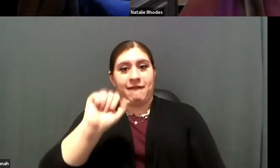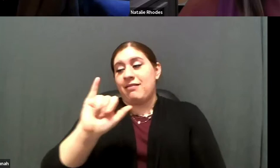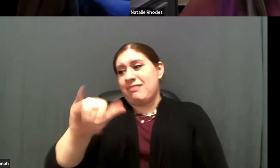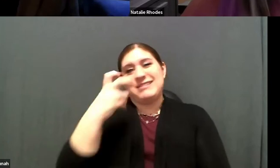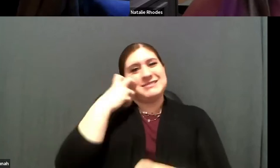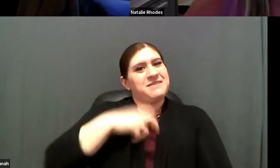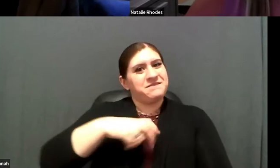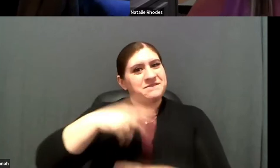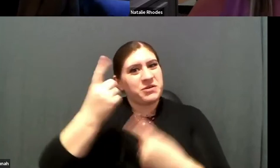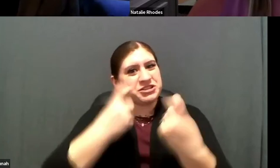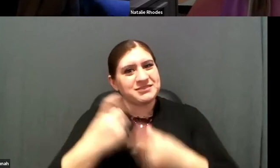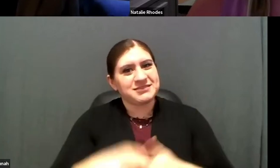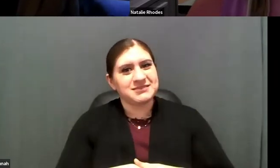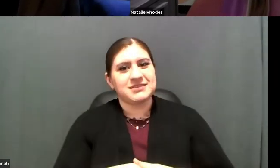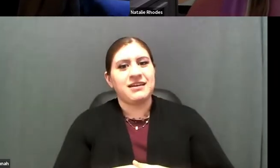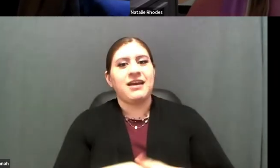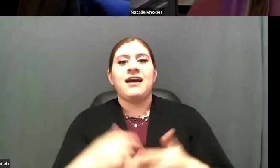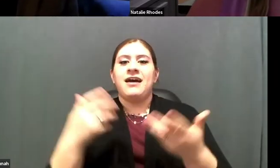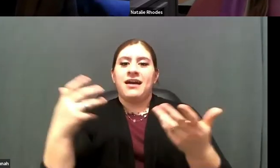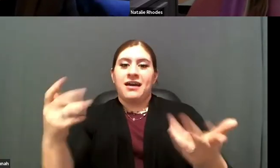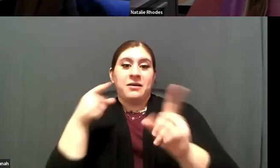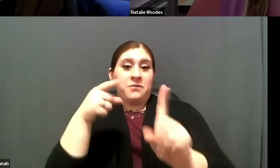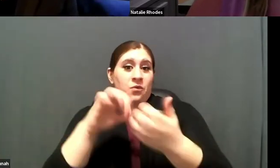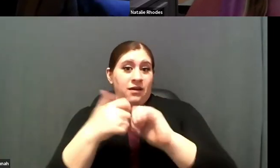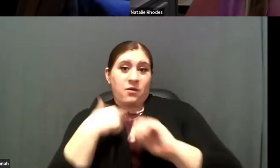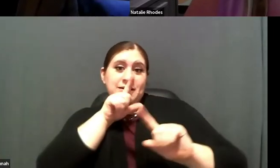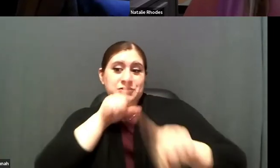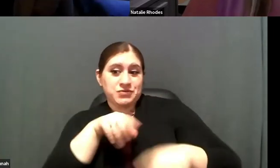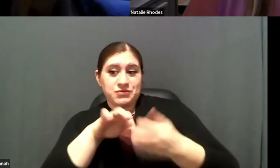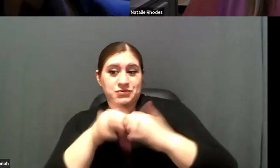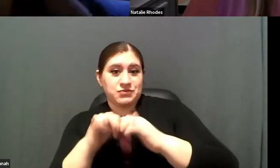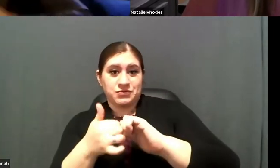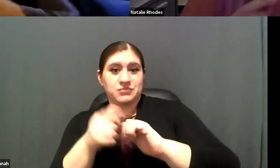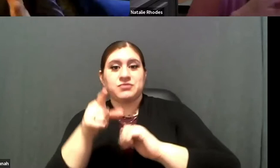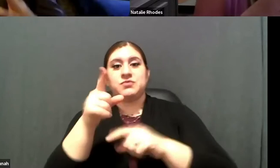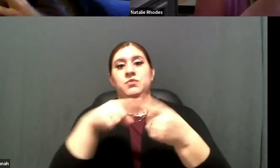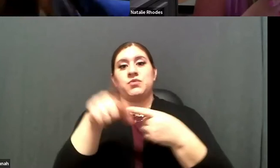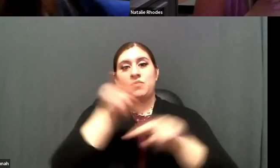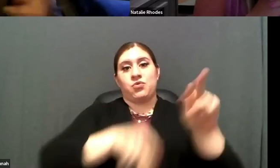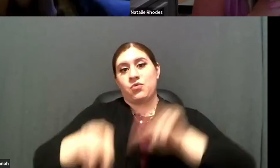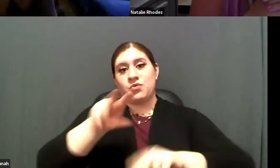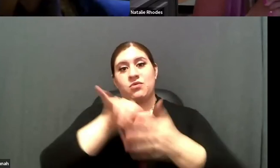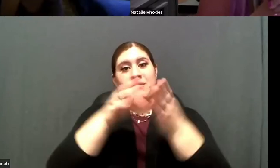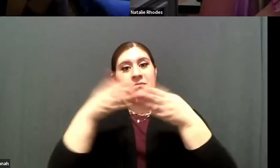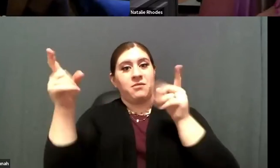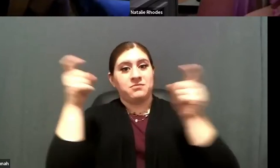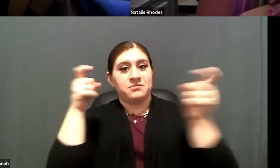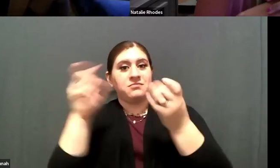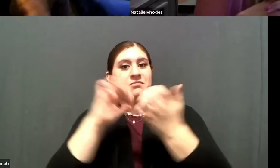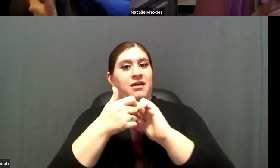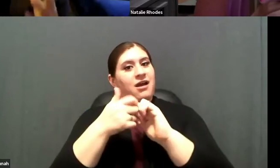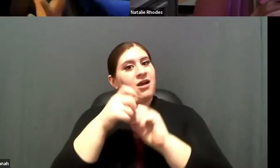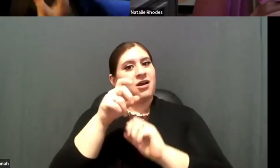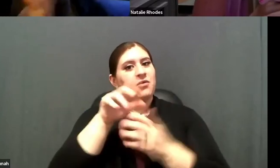question. Right. Well, the thing is, how I answer that is, when you look at how public administration is studied from